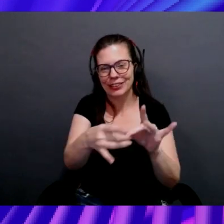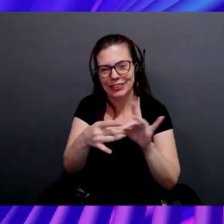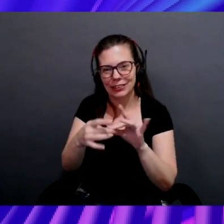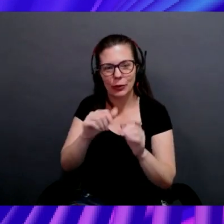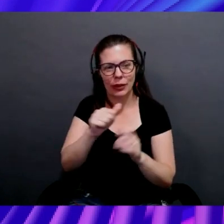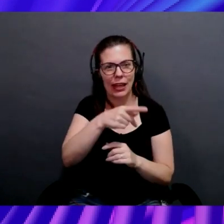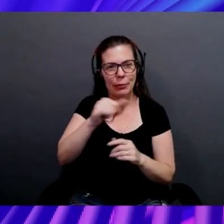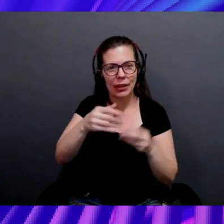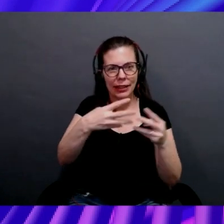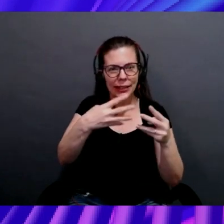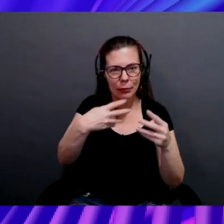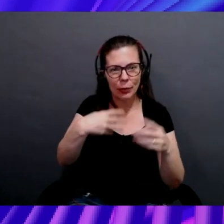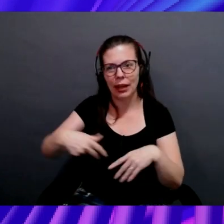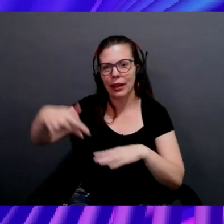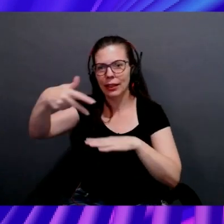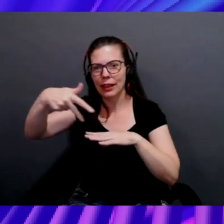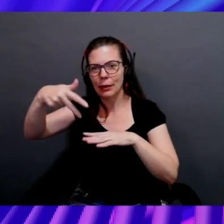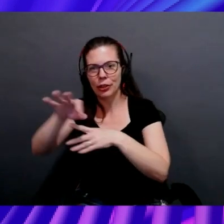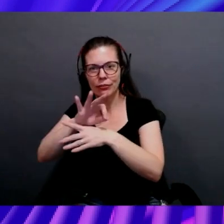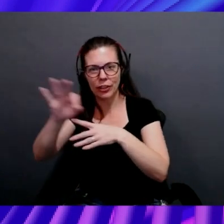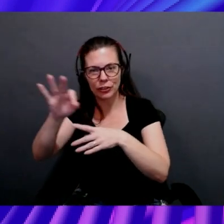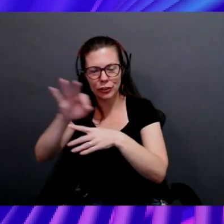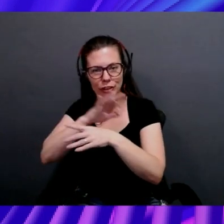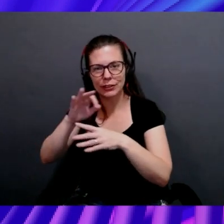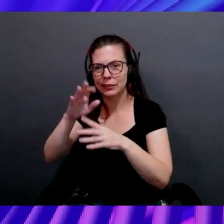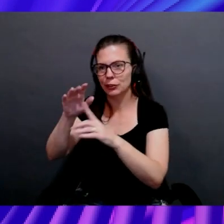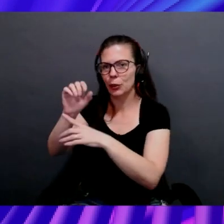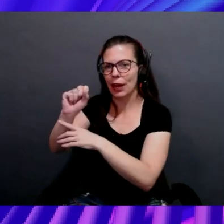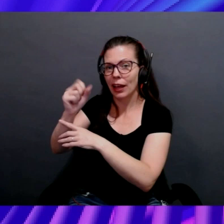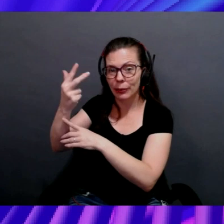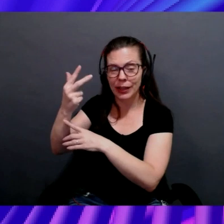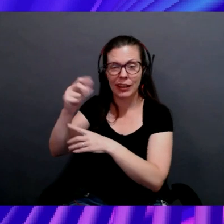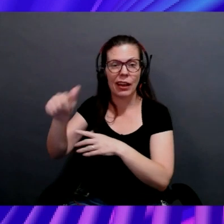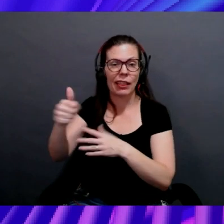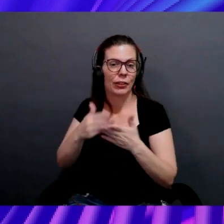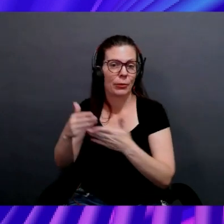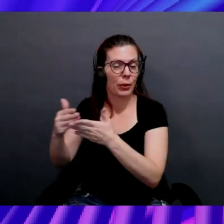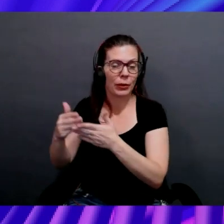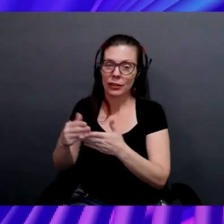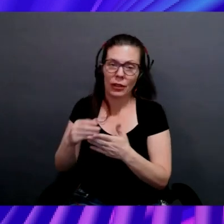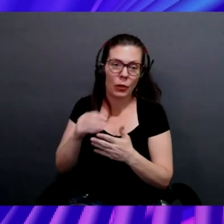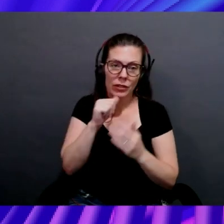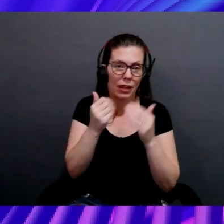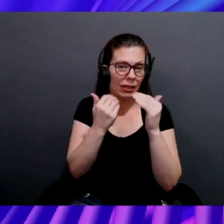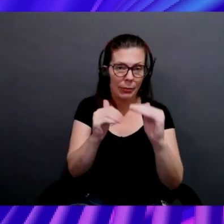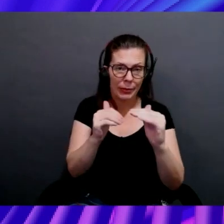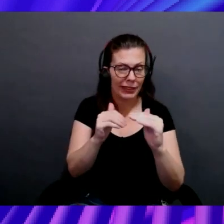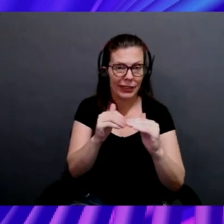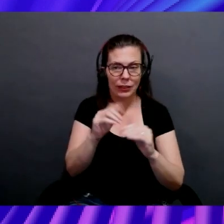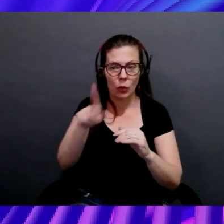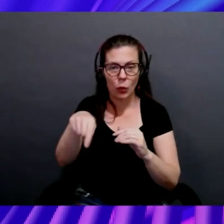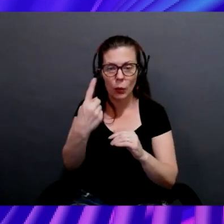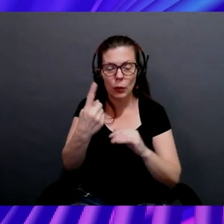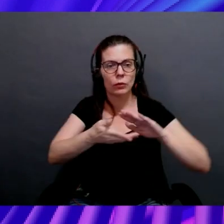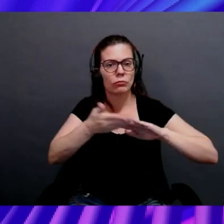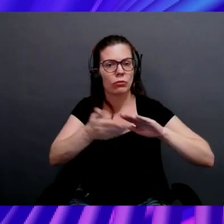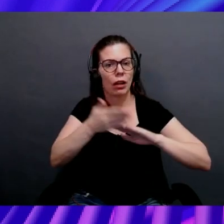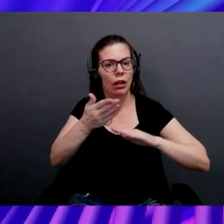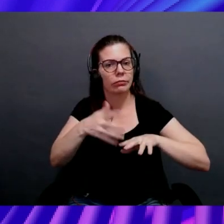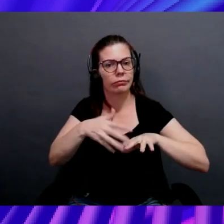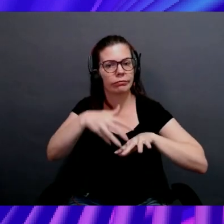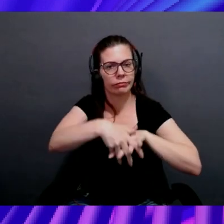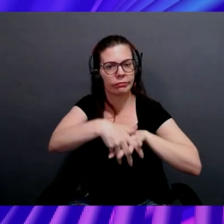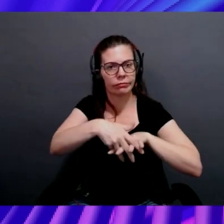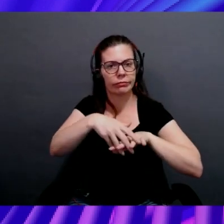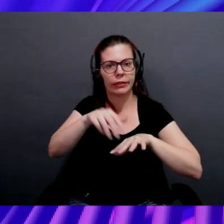between Lambda functions, up to S3 and other components. And we're not limited just to those things that run natively inside of AWS